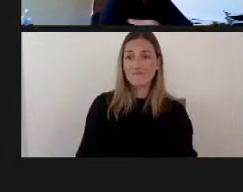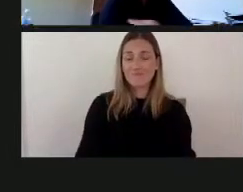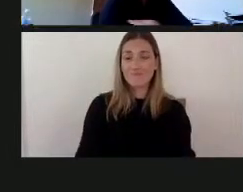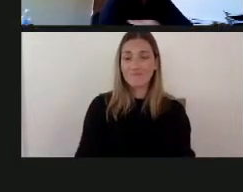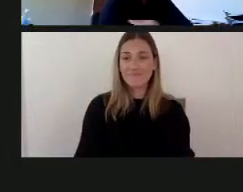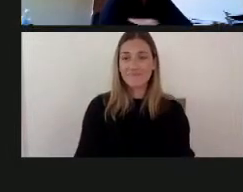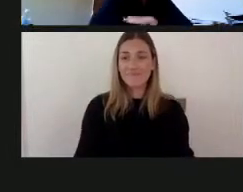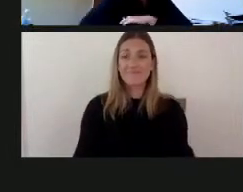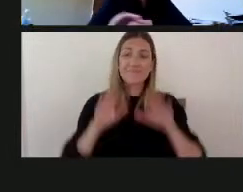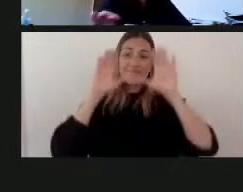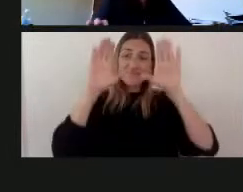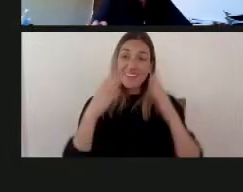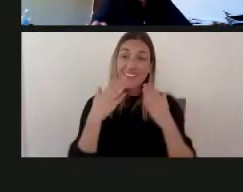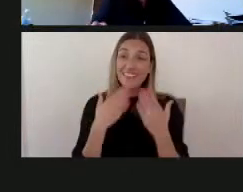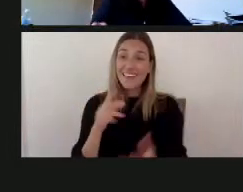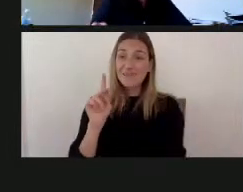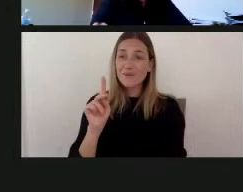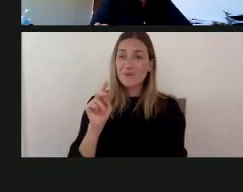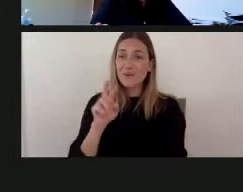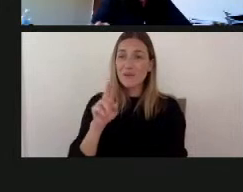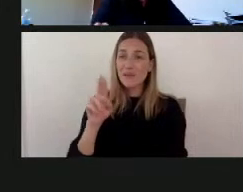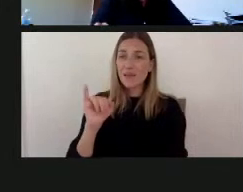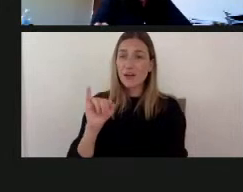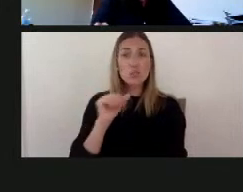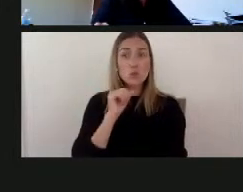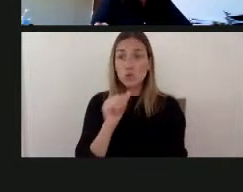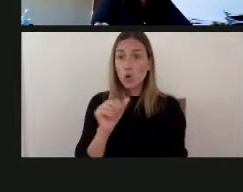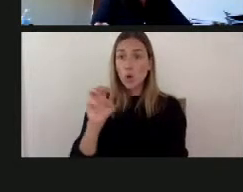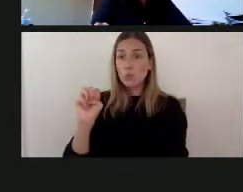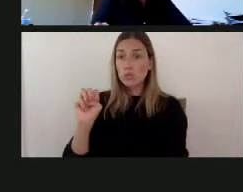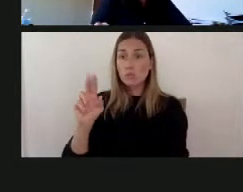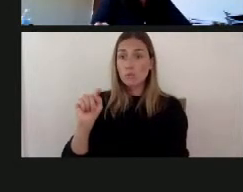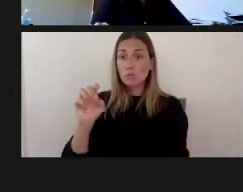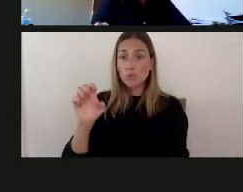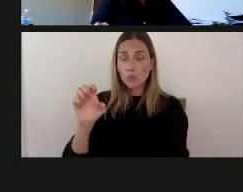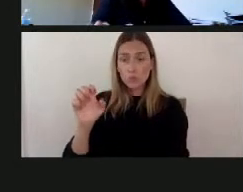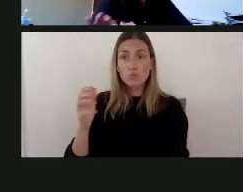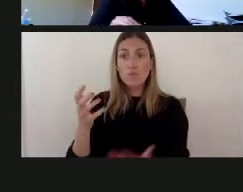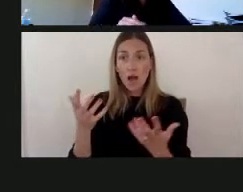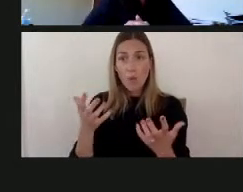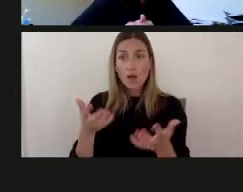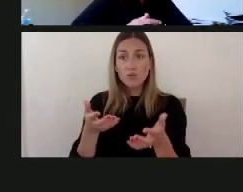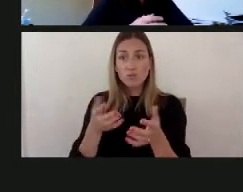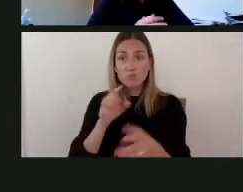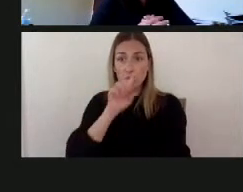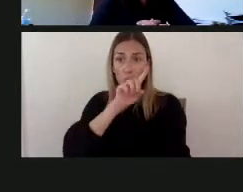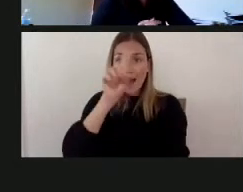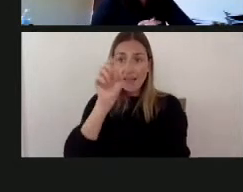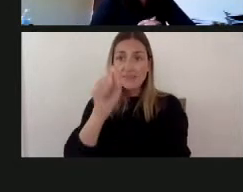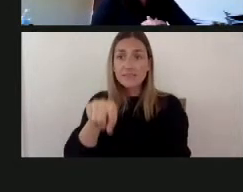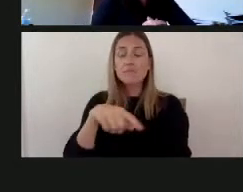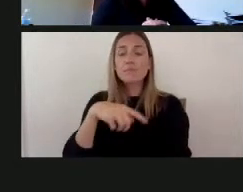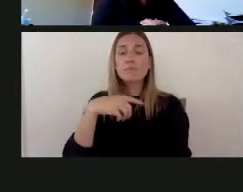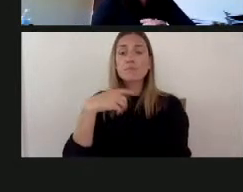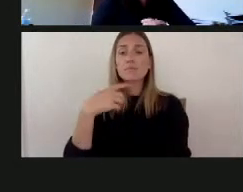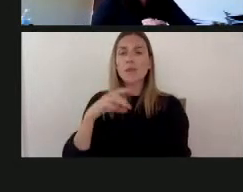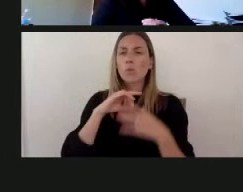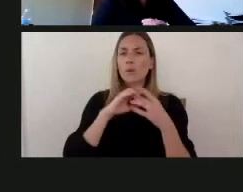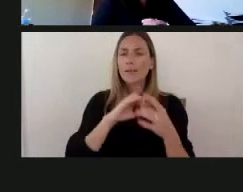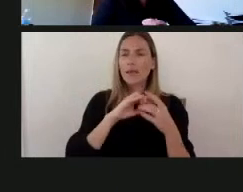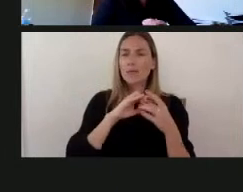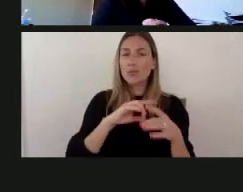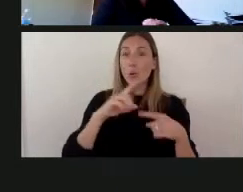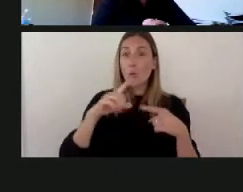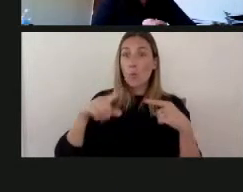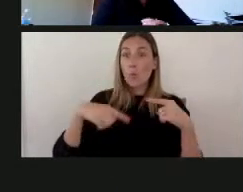Great. Thanks, Carrie. And why don't go on mute. I'm going to ask, I'd like to ask you a question related to when